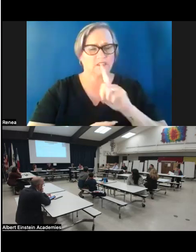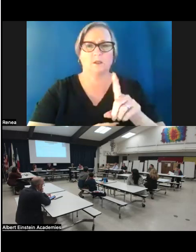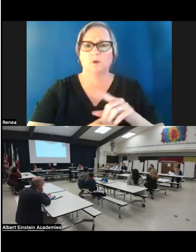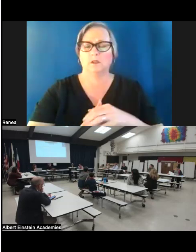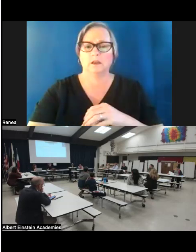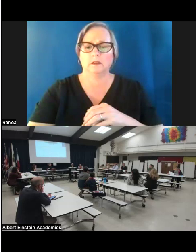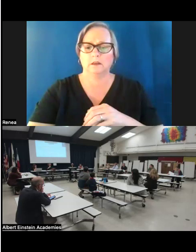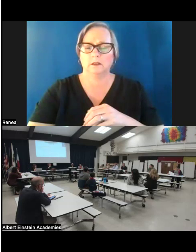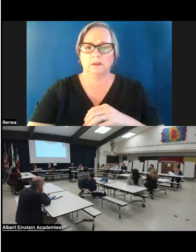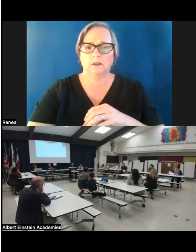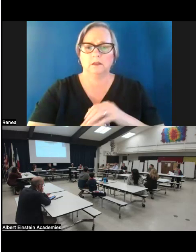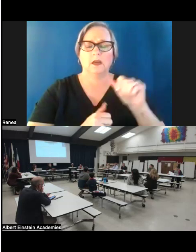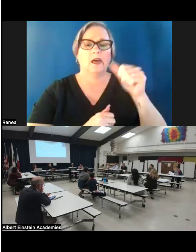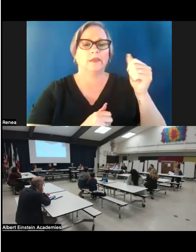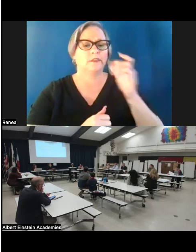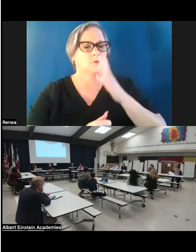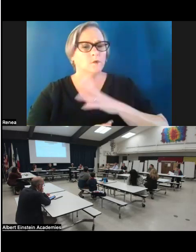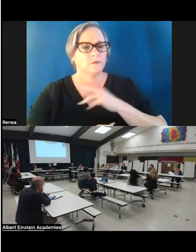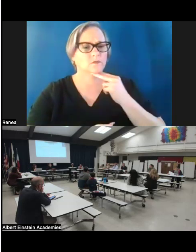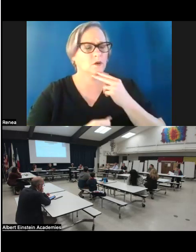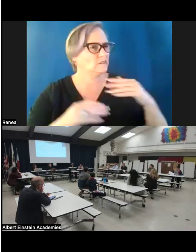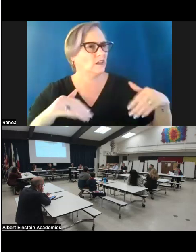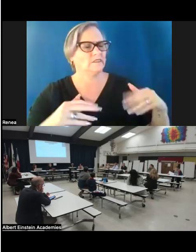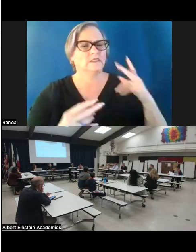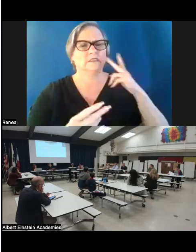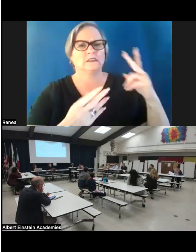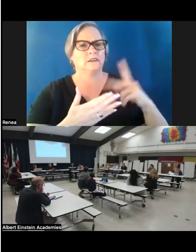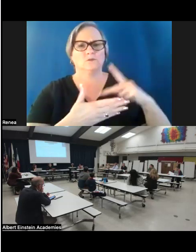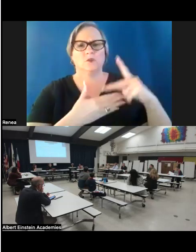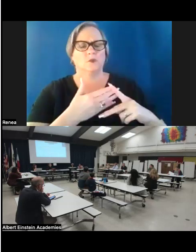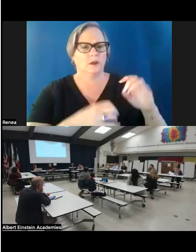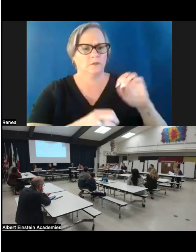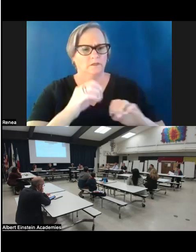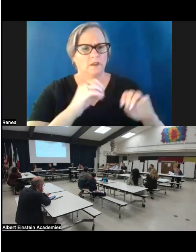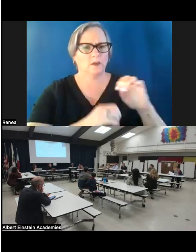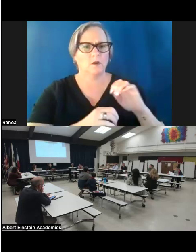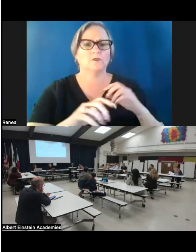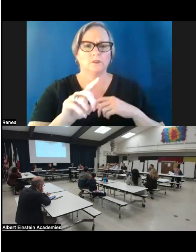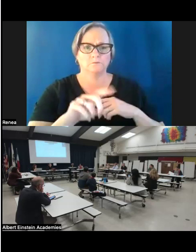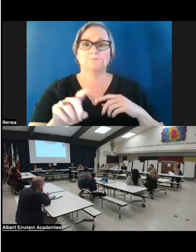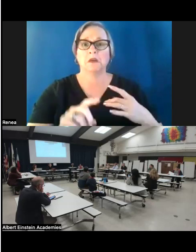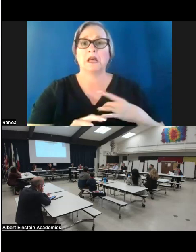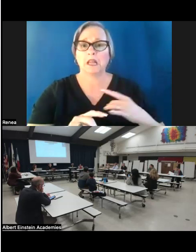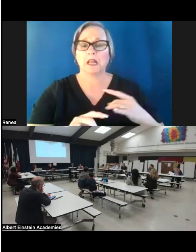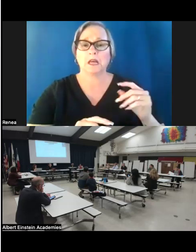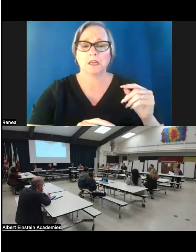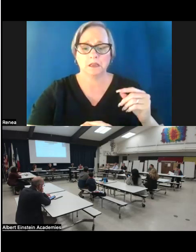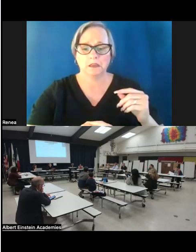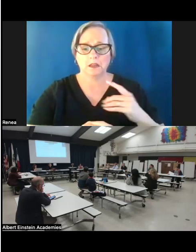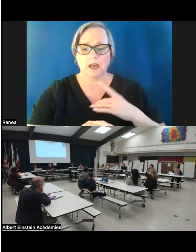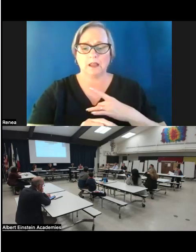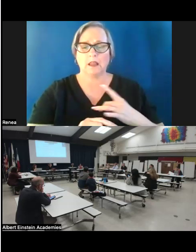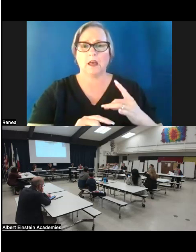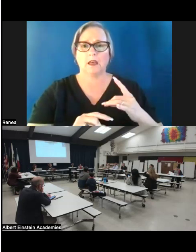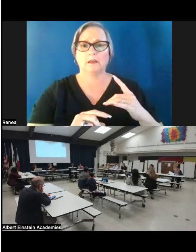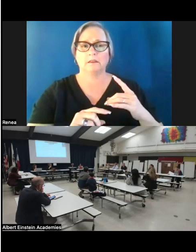I haven't seen the program evaluation done, but I do like it. I like the cycle of collecting quantitative